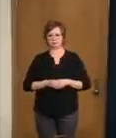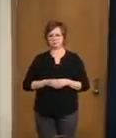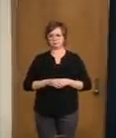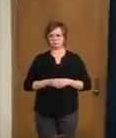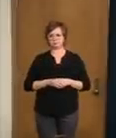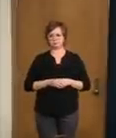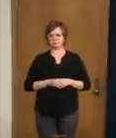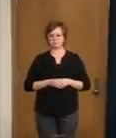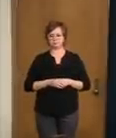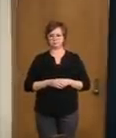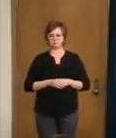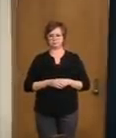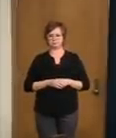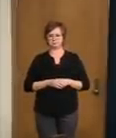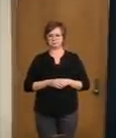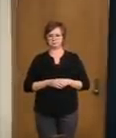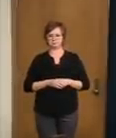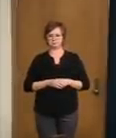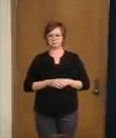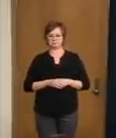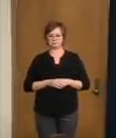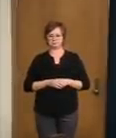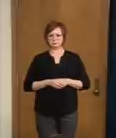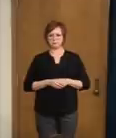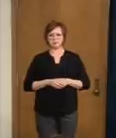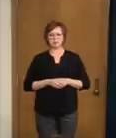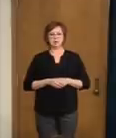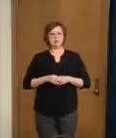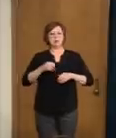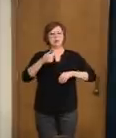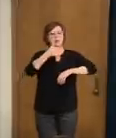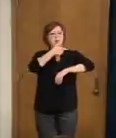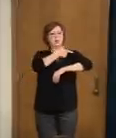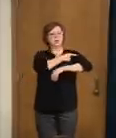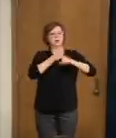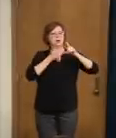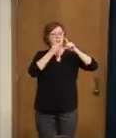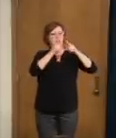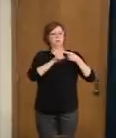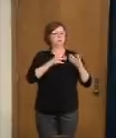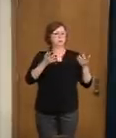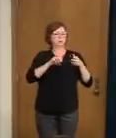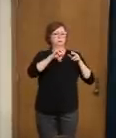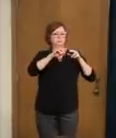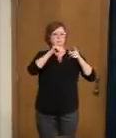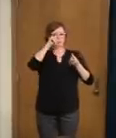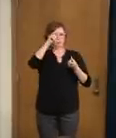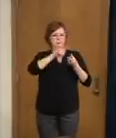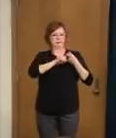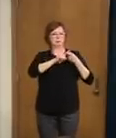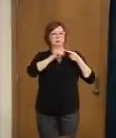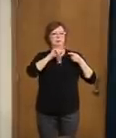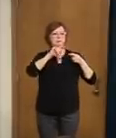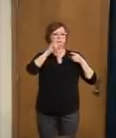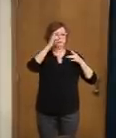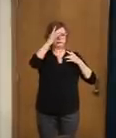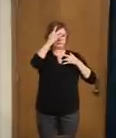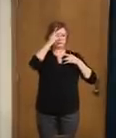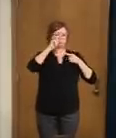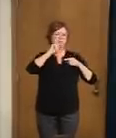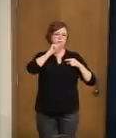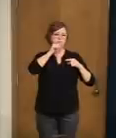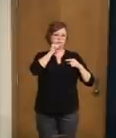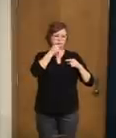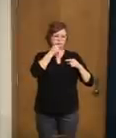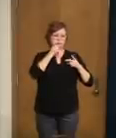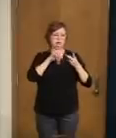Our immunization campaign goals include minimizing serious illness and death, protecting those that are most